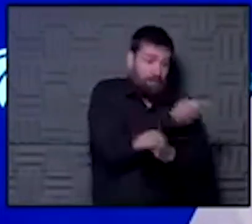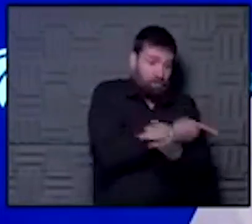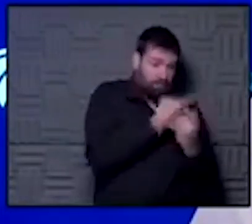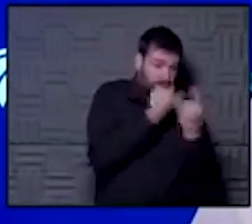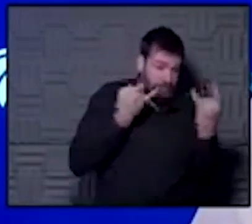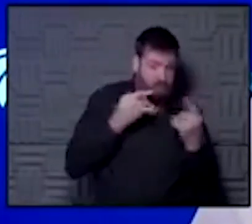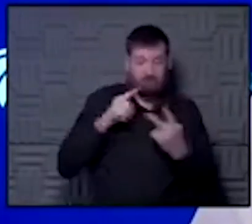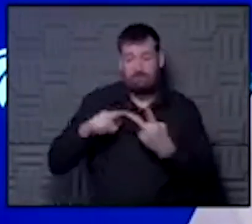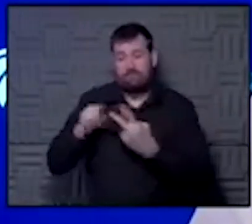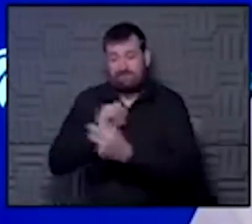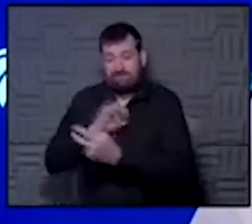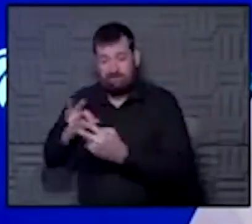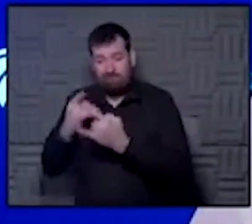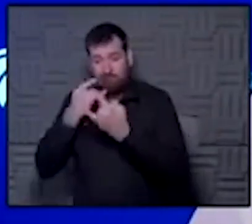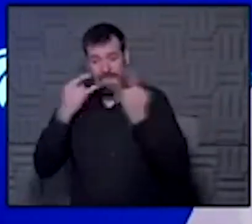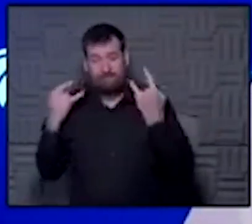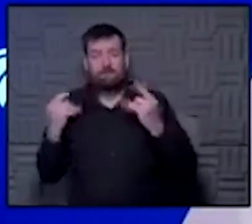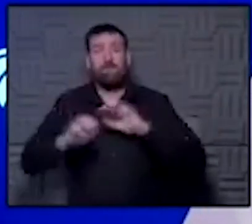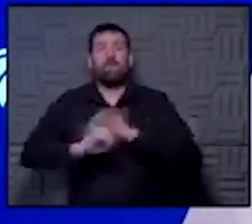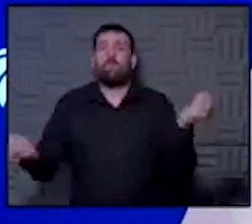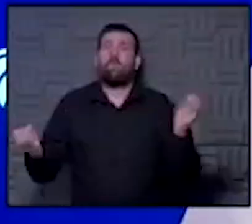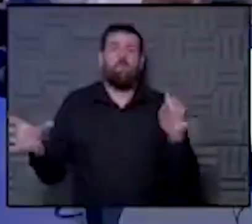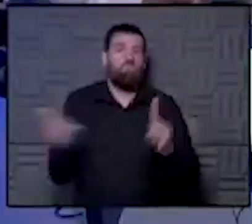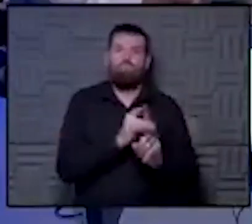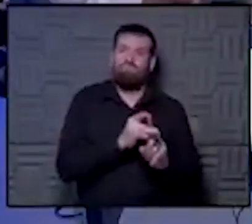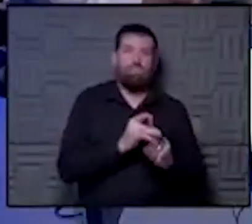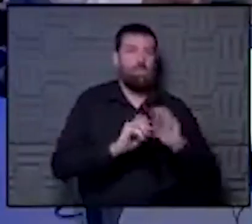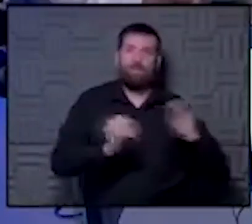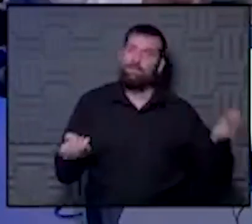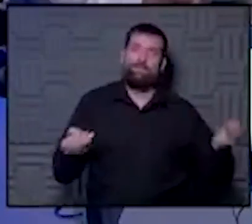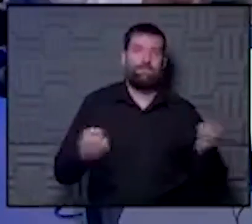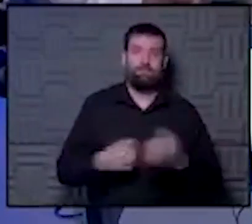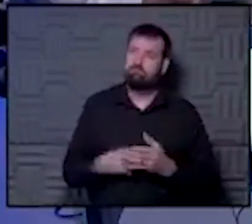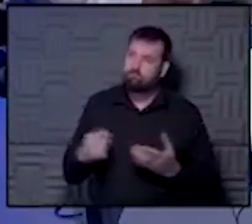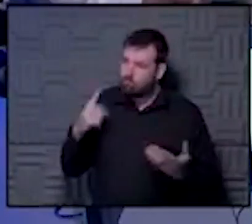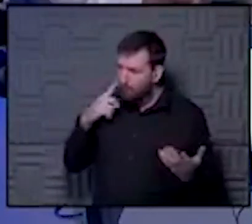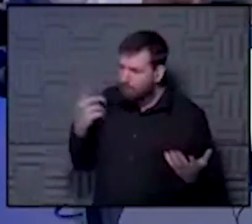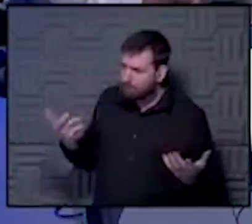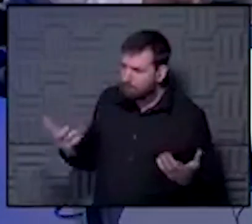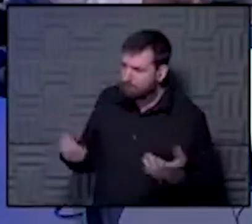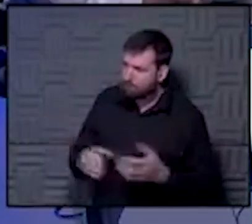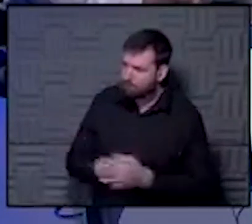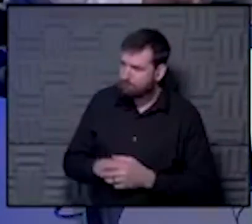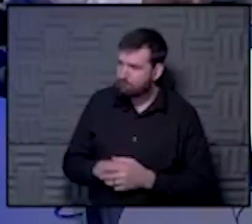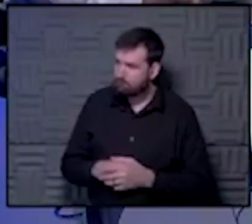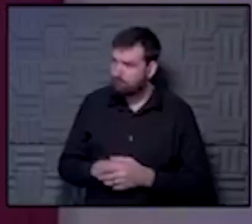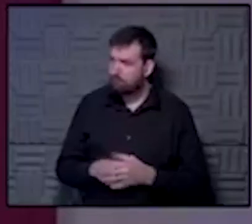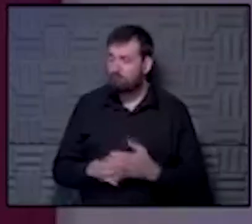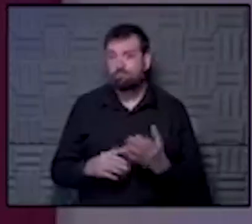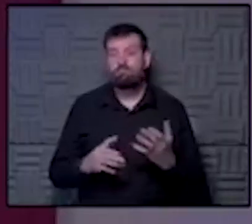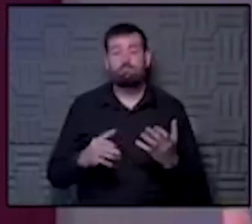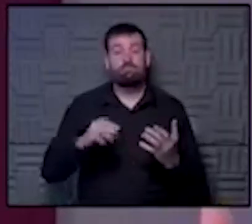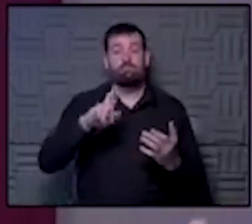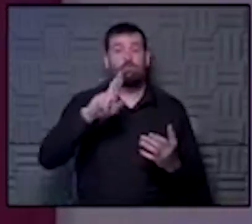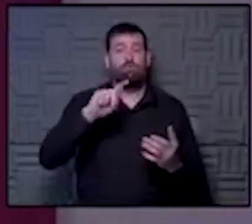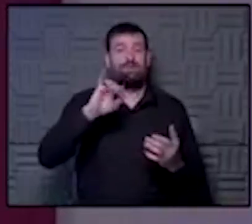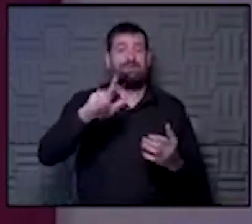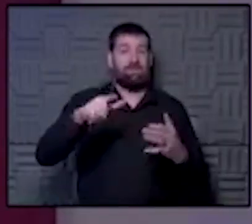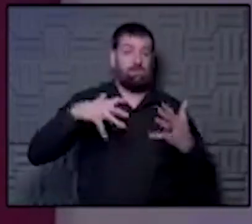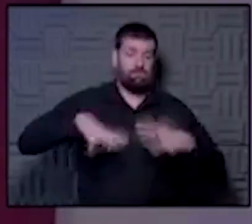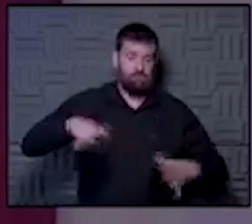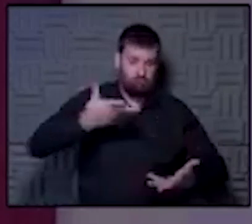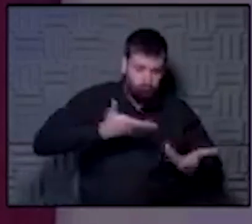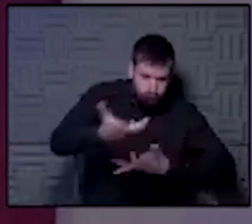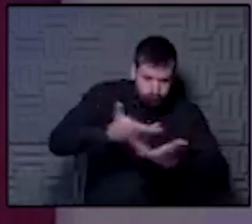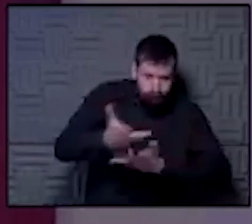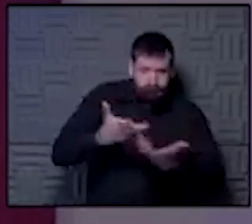and the team member wears a mask, they don't get COVID. So what do you think? Yeah, so I think, so part of retail is that you're interacting with folks who